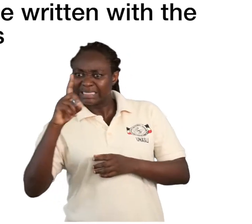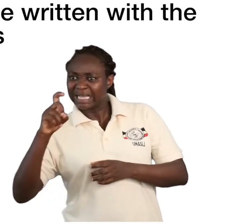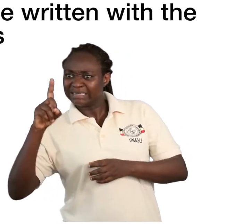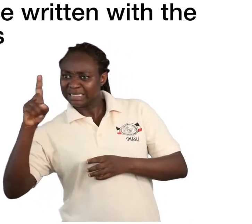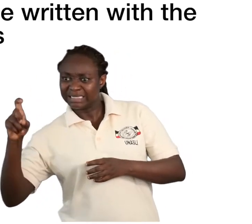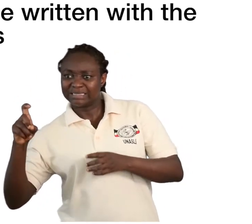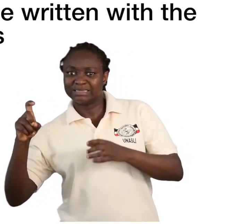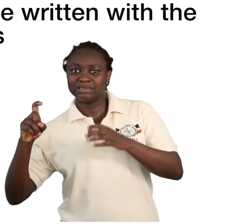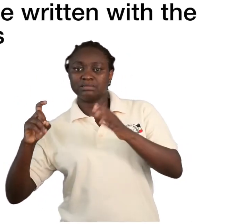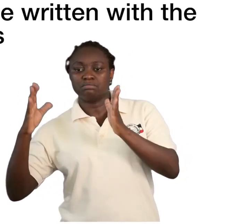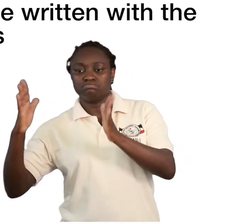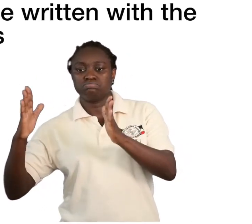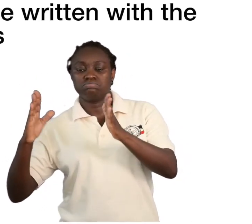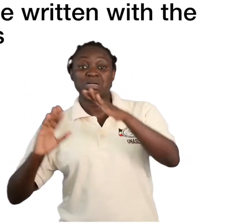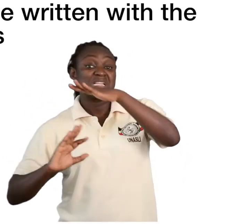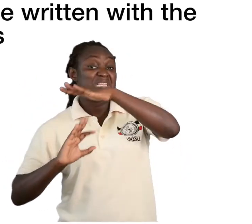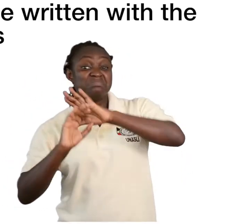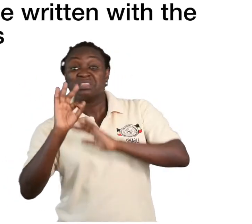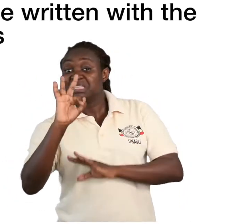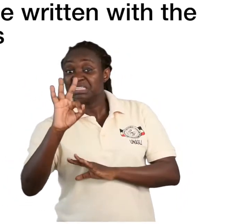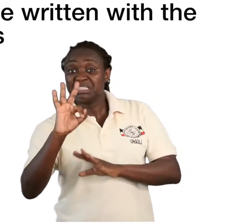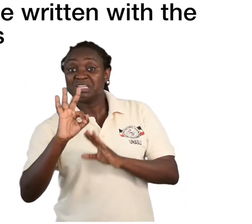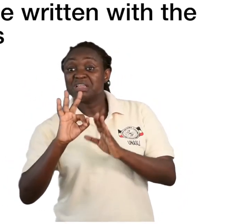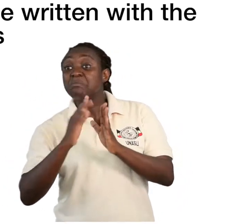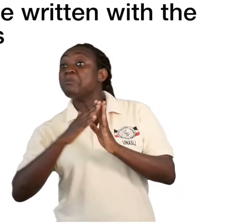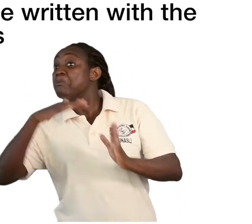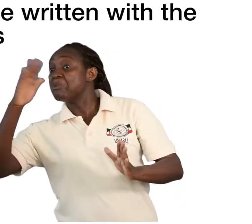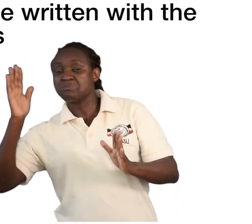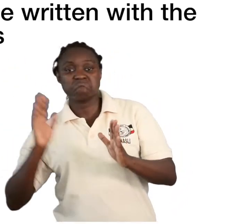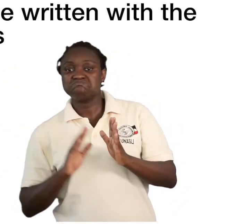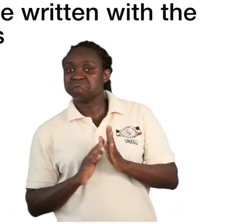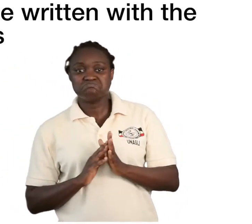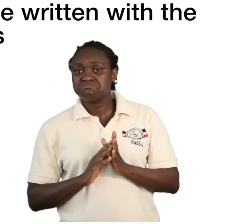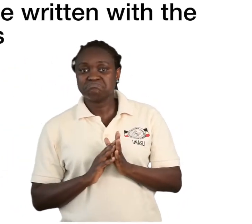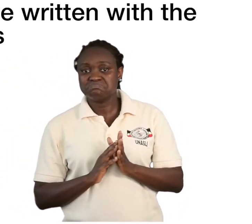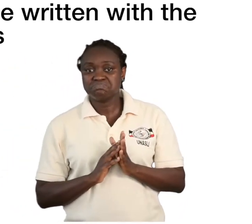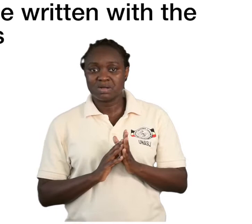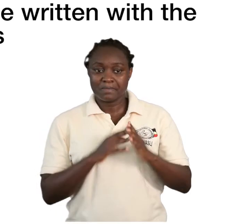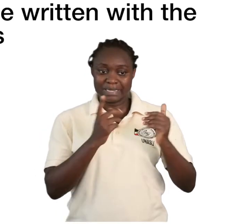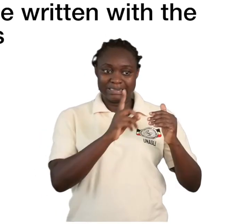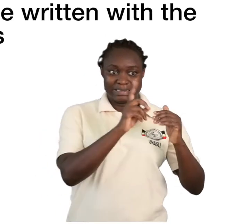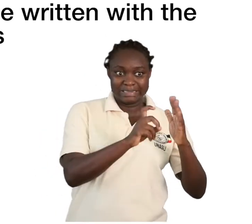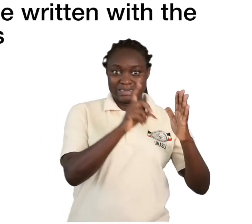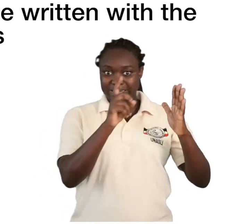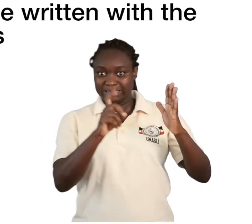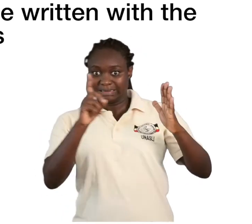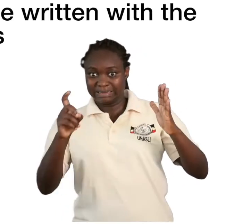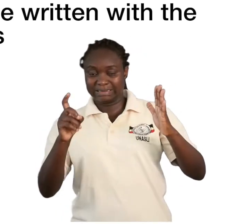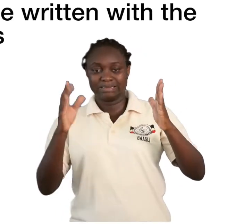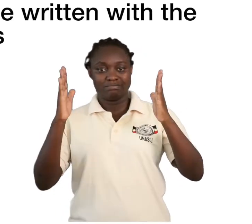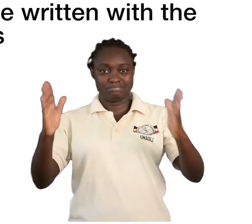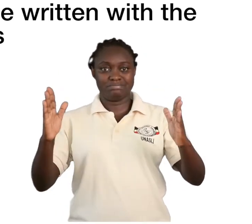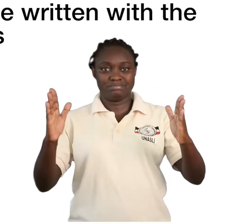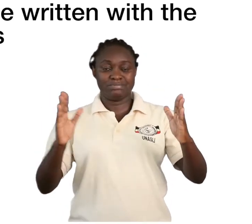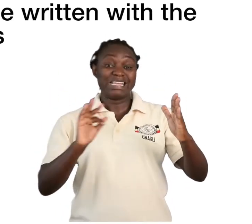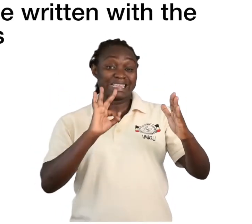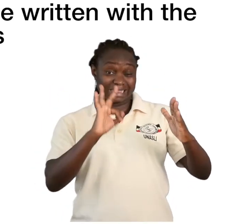X. No, it can't be. It must be at most 3 times consecutively.